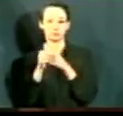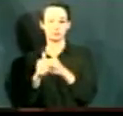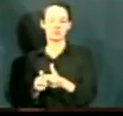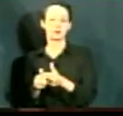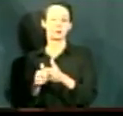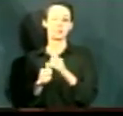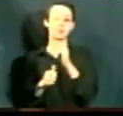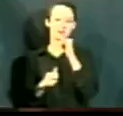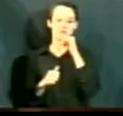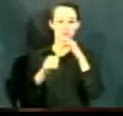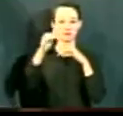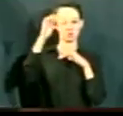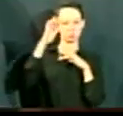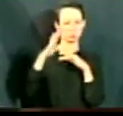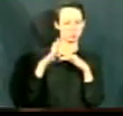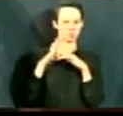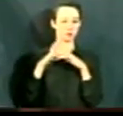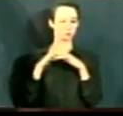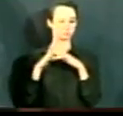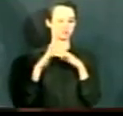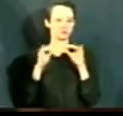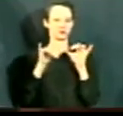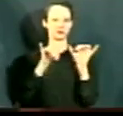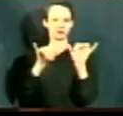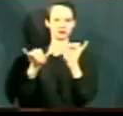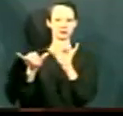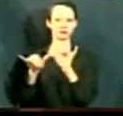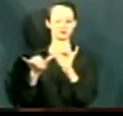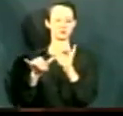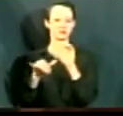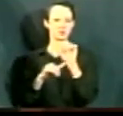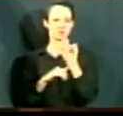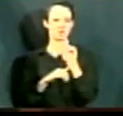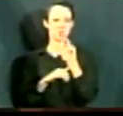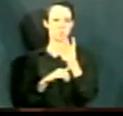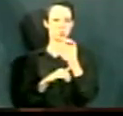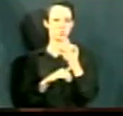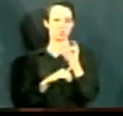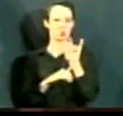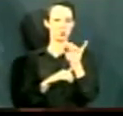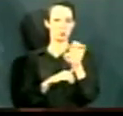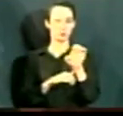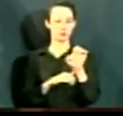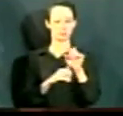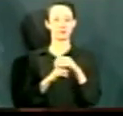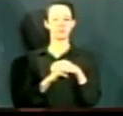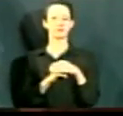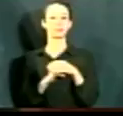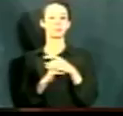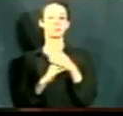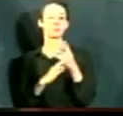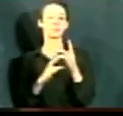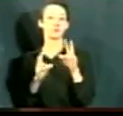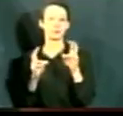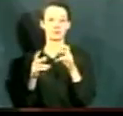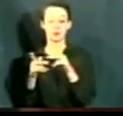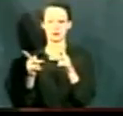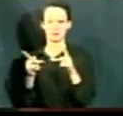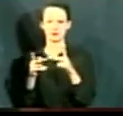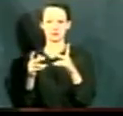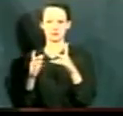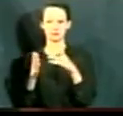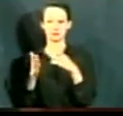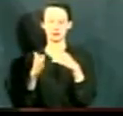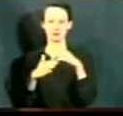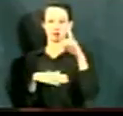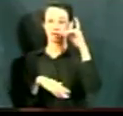masculinity or femininity. All students, as well as other persons at recipient institutions, that is, places that receive federal funds,